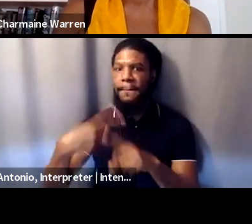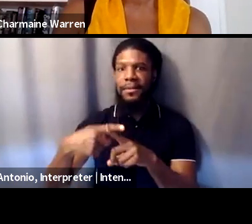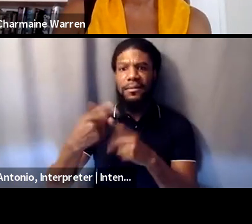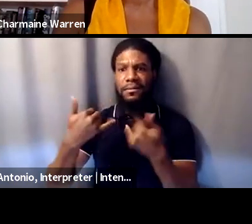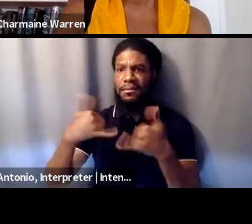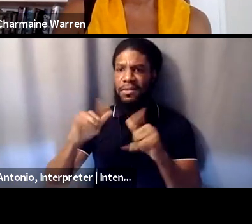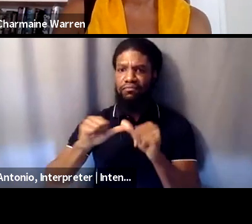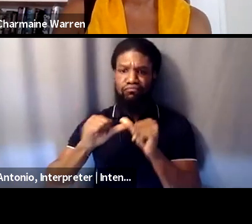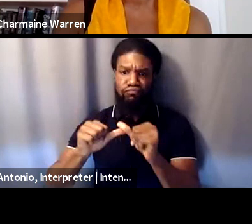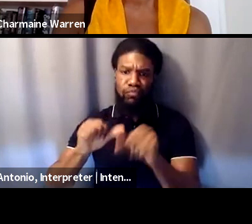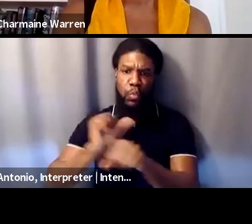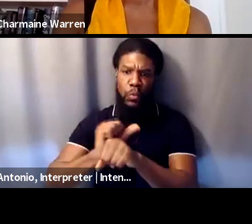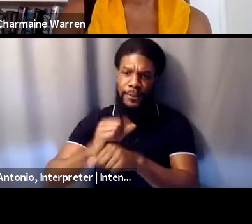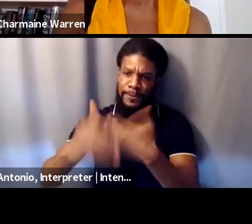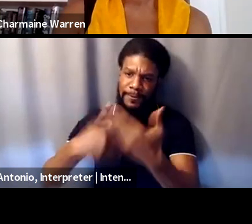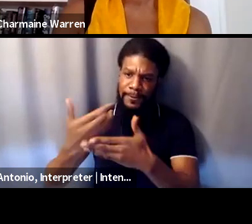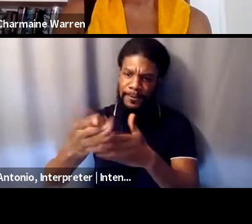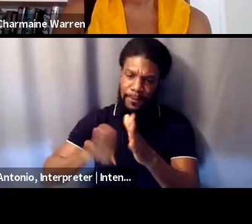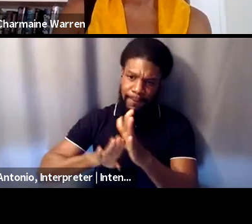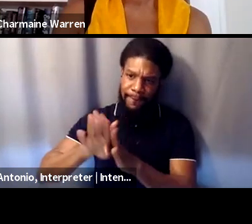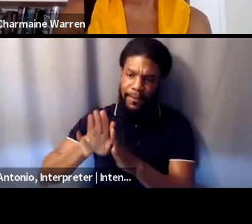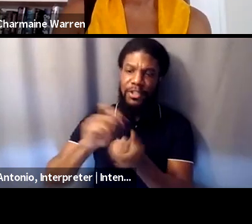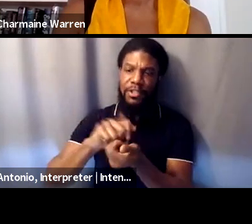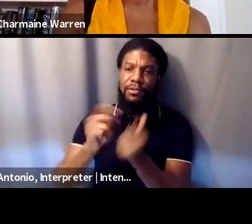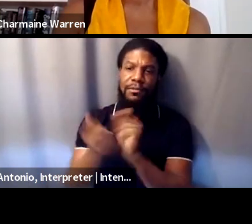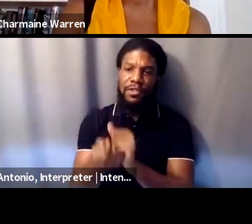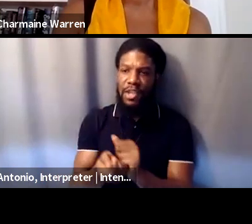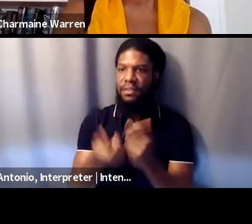for myself.